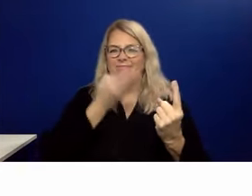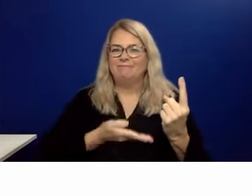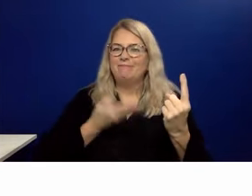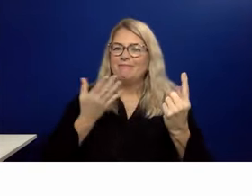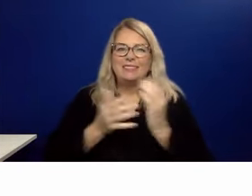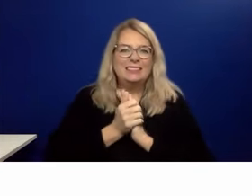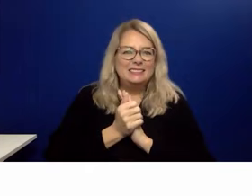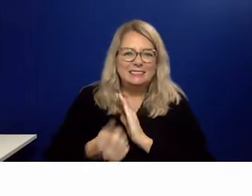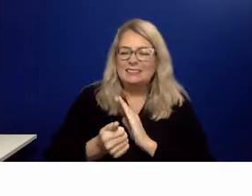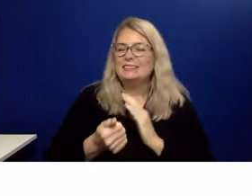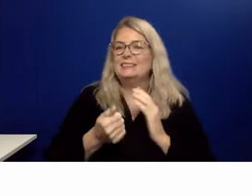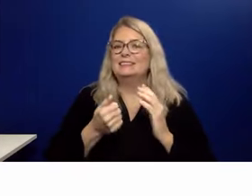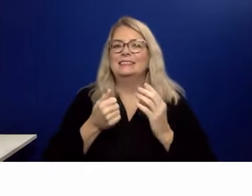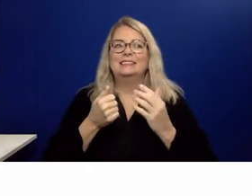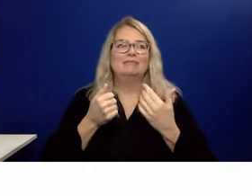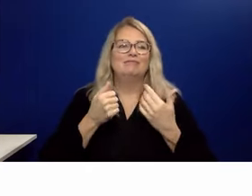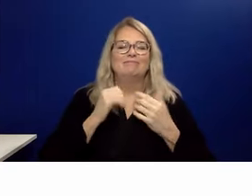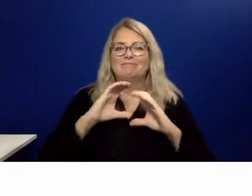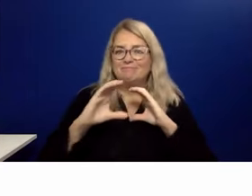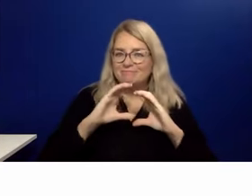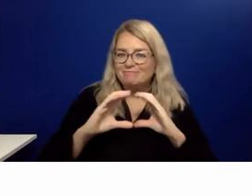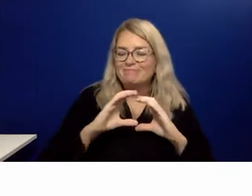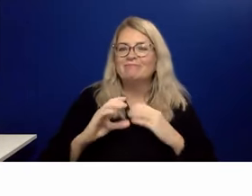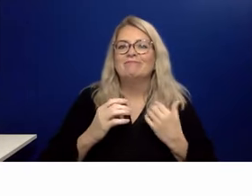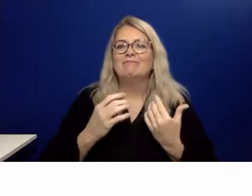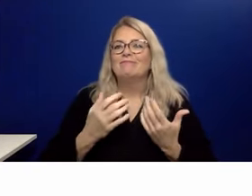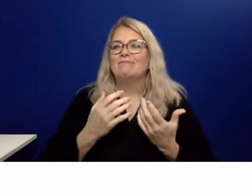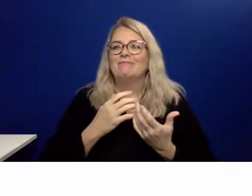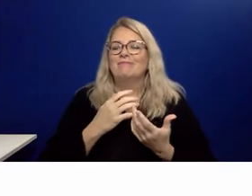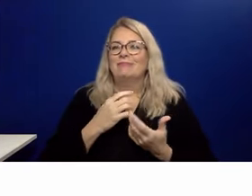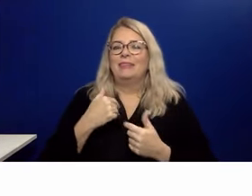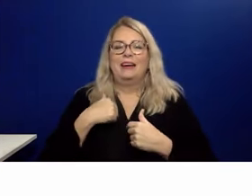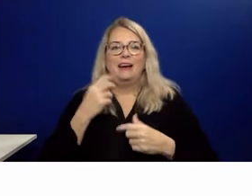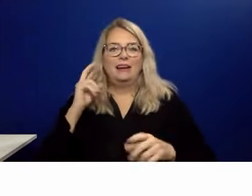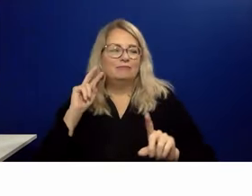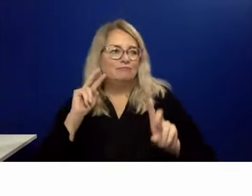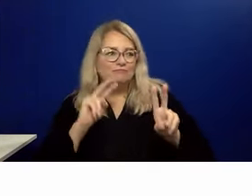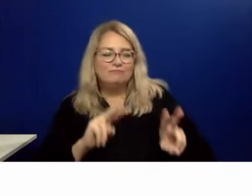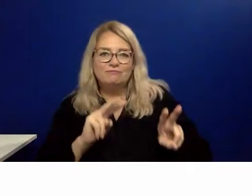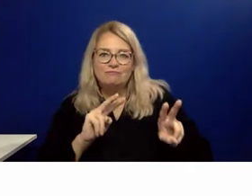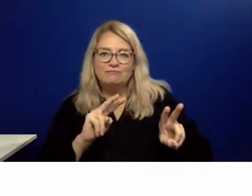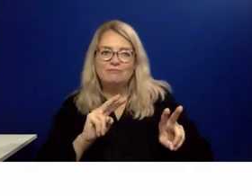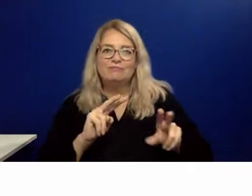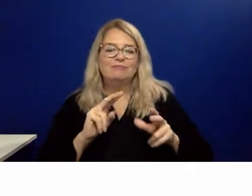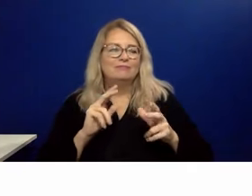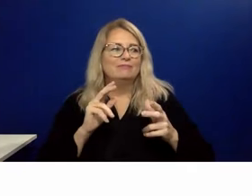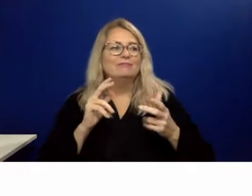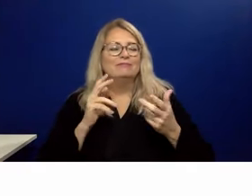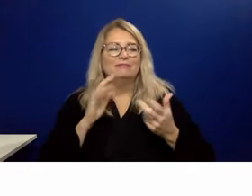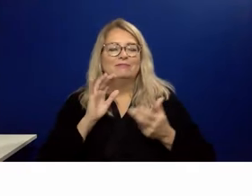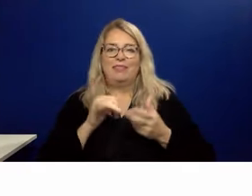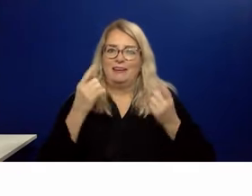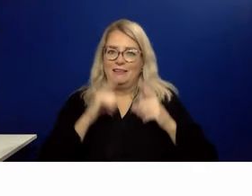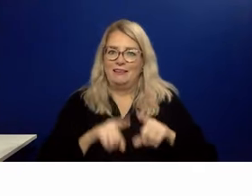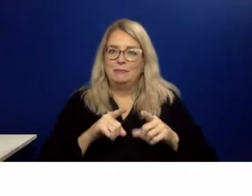their interpersonal communication that I was able to witness, be witness to so vividly, right? When we